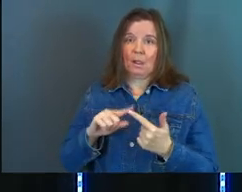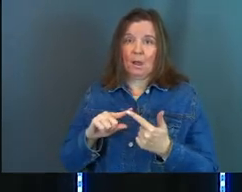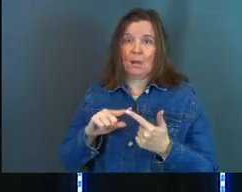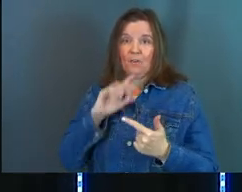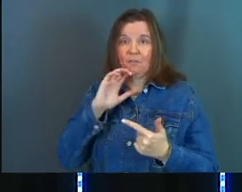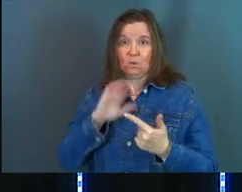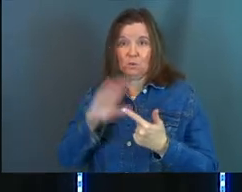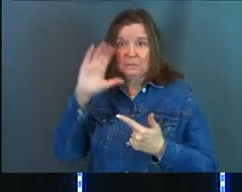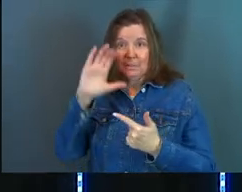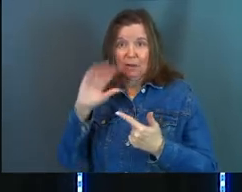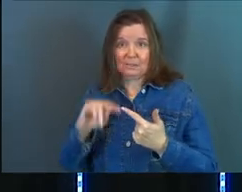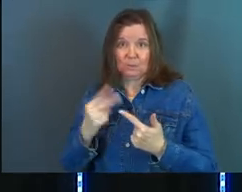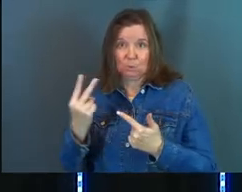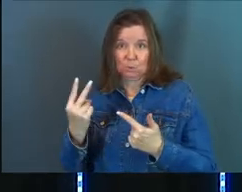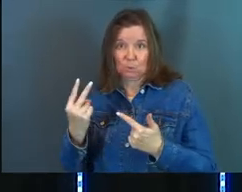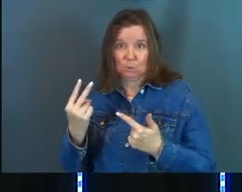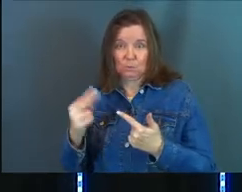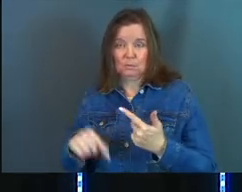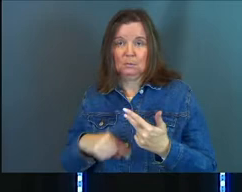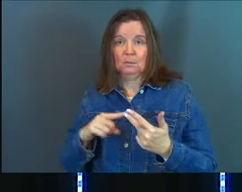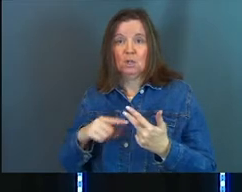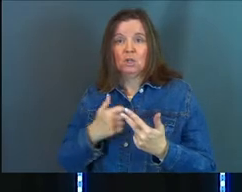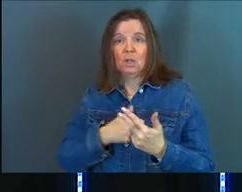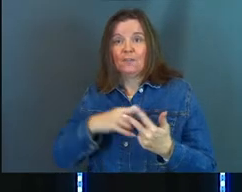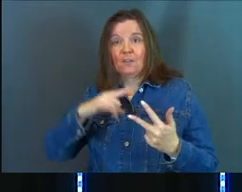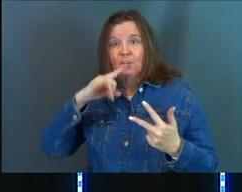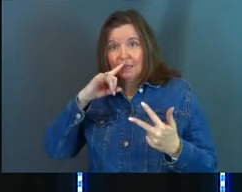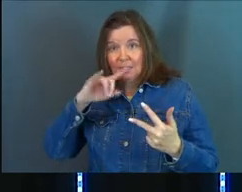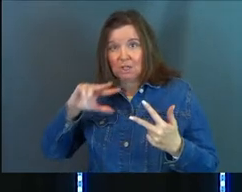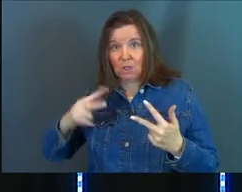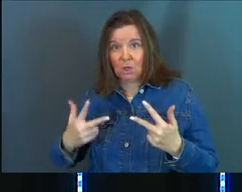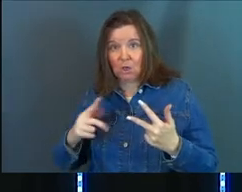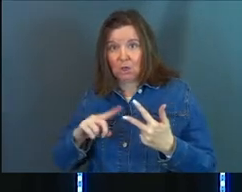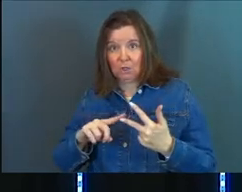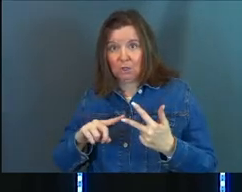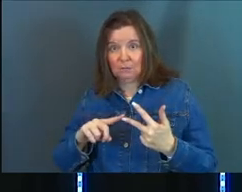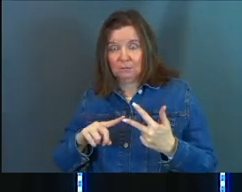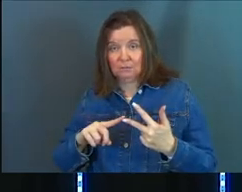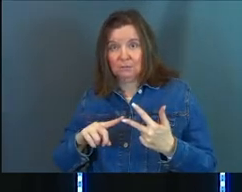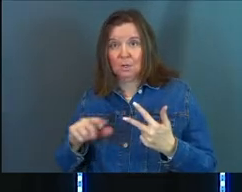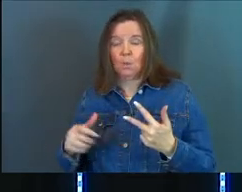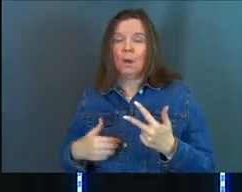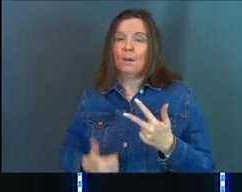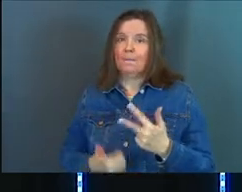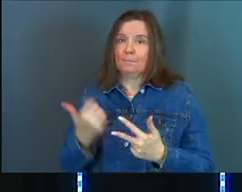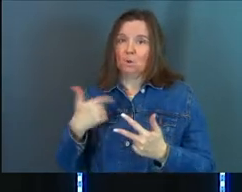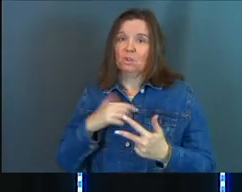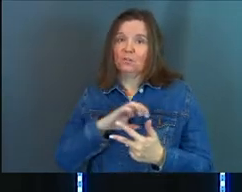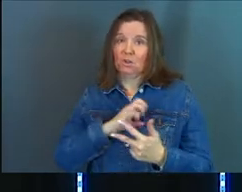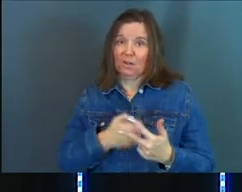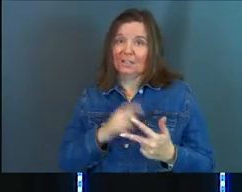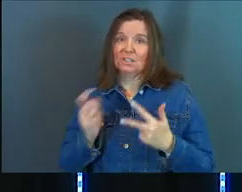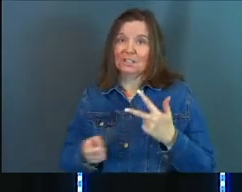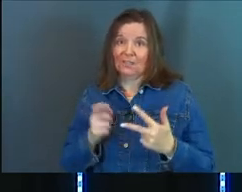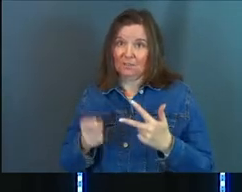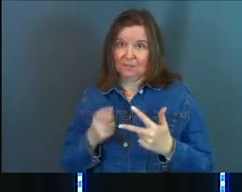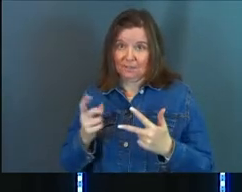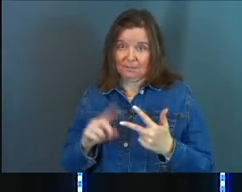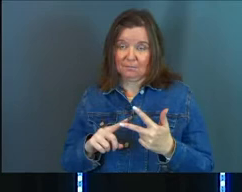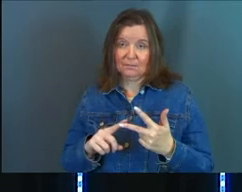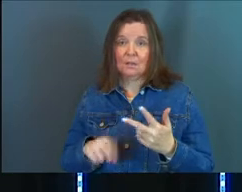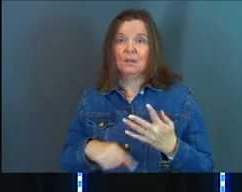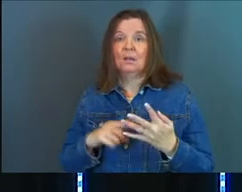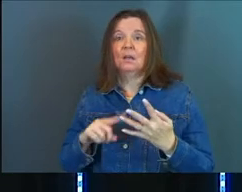spouse is number two in your life. Your love of your kids is number three, where most of your energy and giving should be going